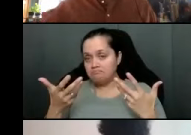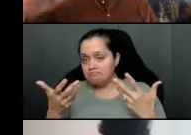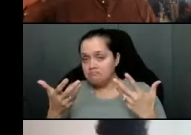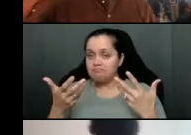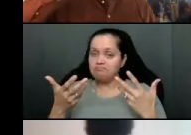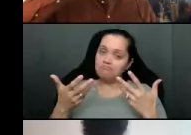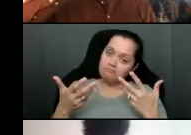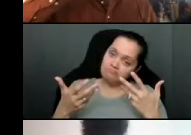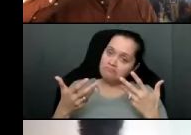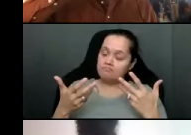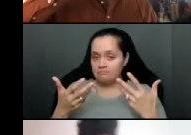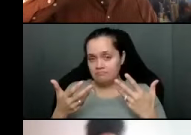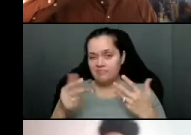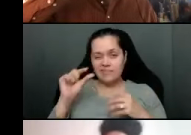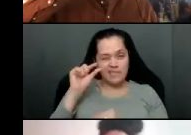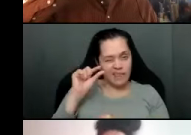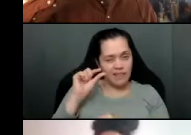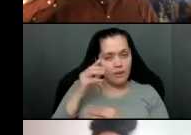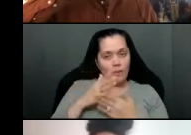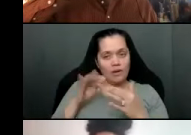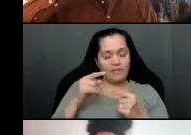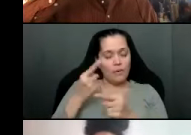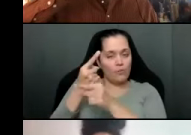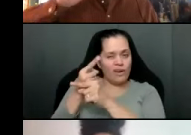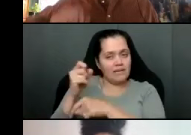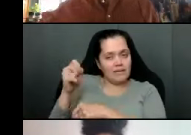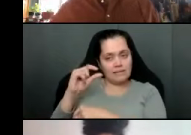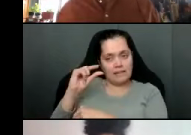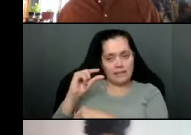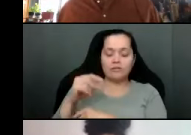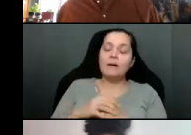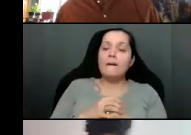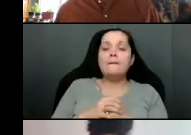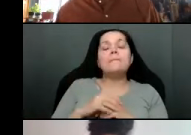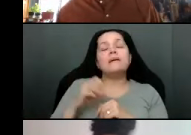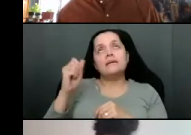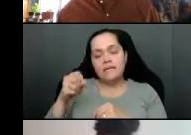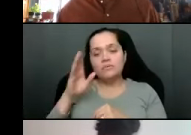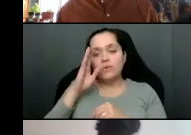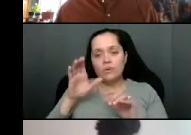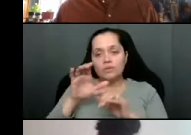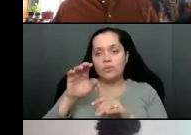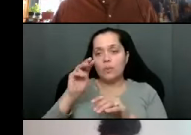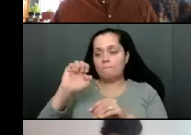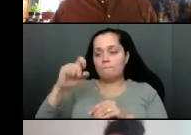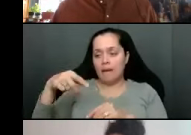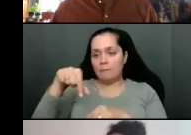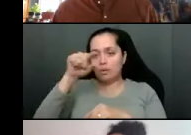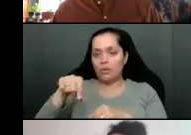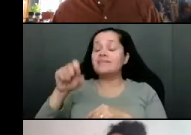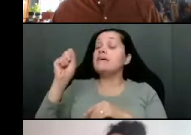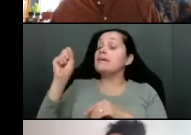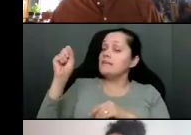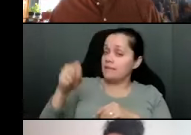Well, you know, that's a little bit correct. Yes, we are going to do map quizzes. Yes, it